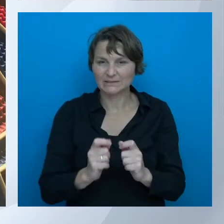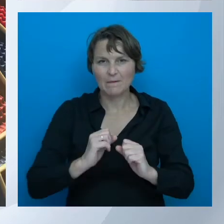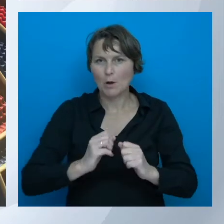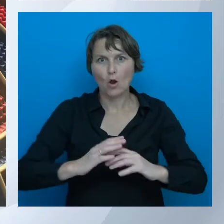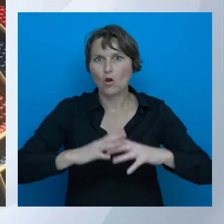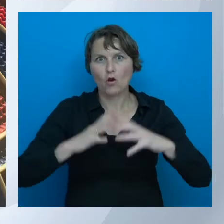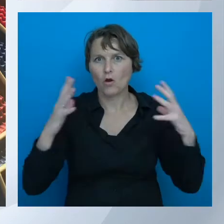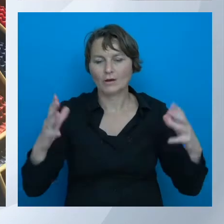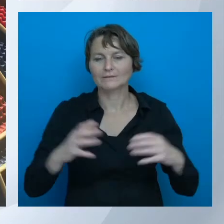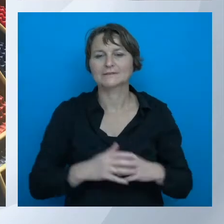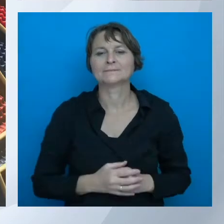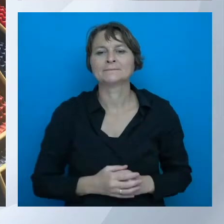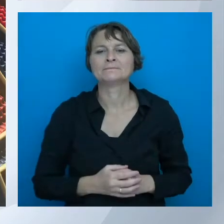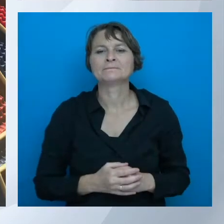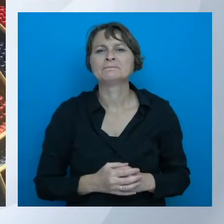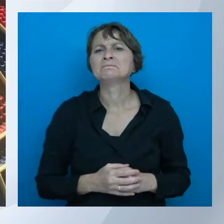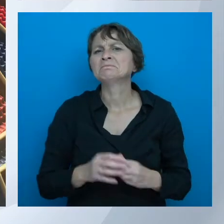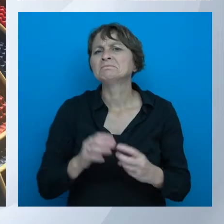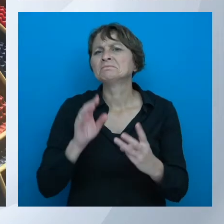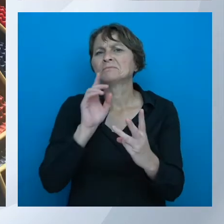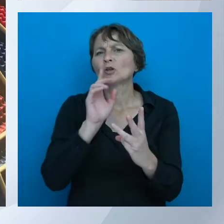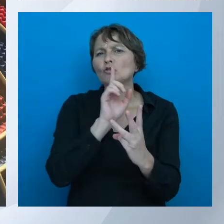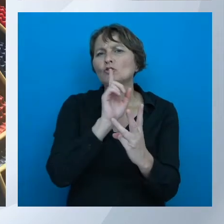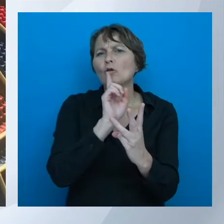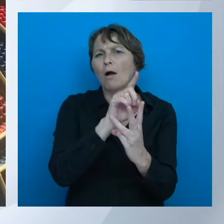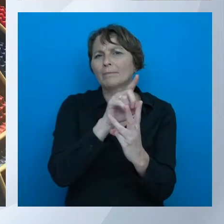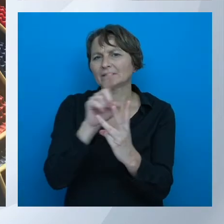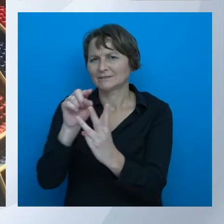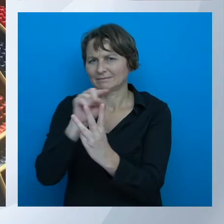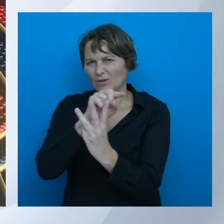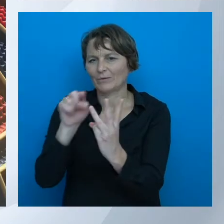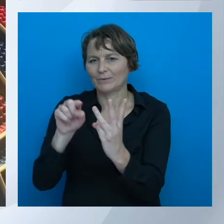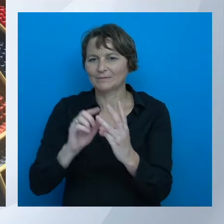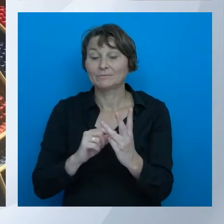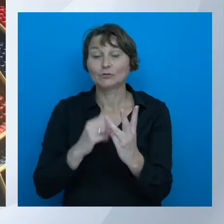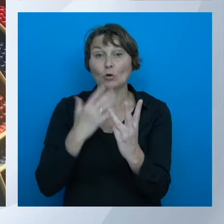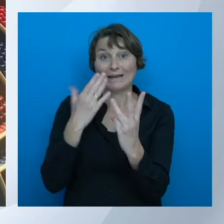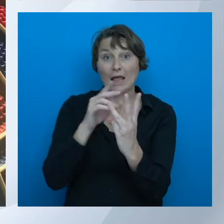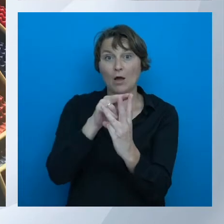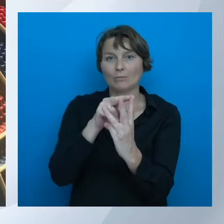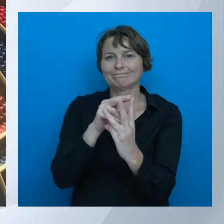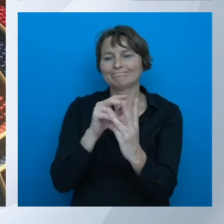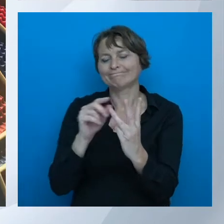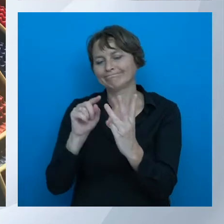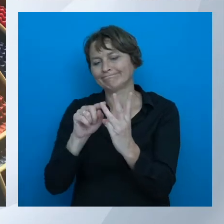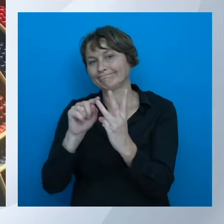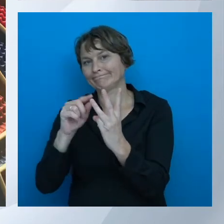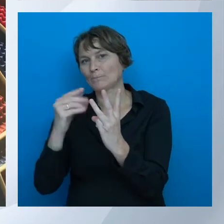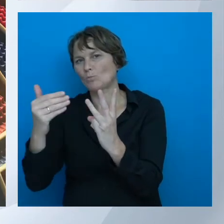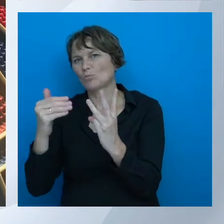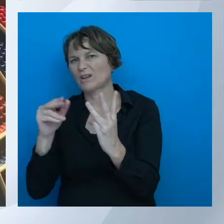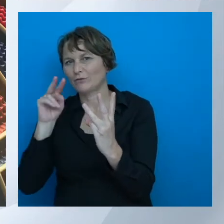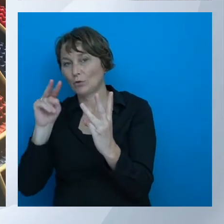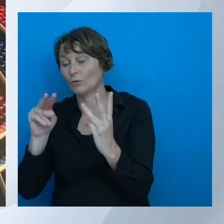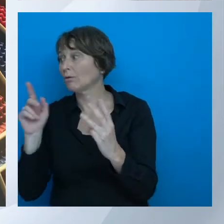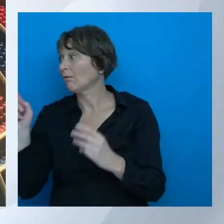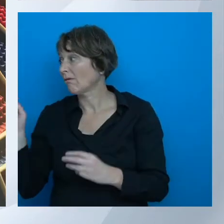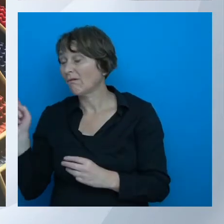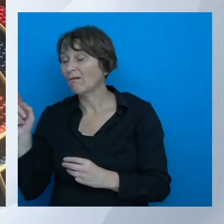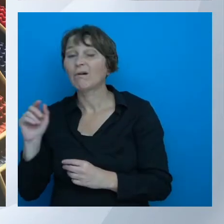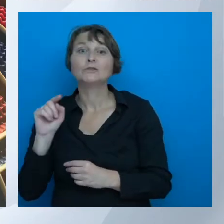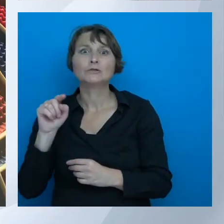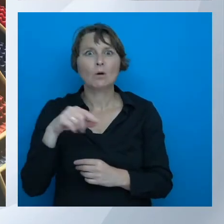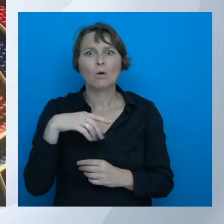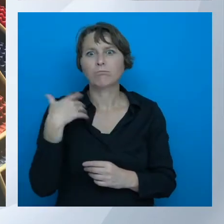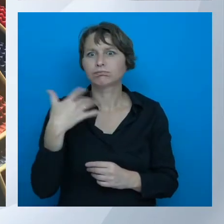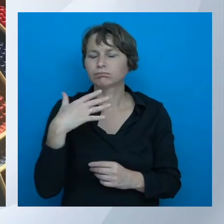option. If you look at the static app service, that's currently in preview. So it has been announced at build. It's really awesome, but it's still in preview. So